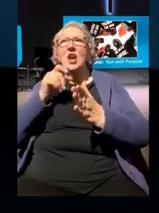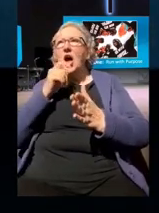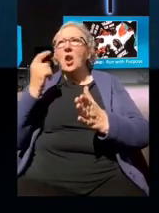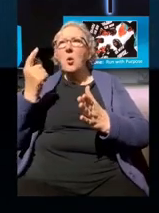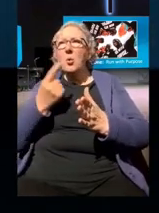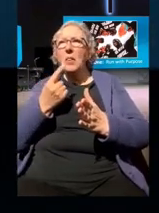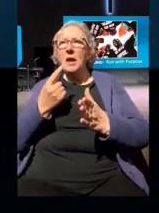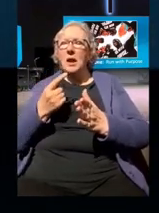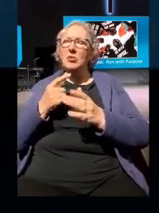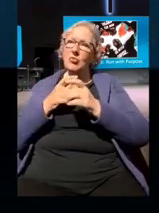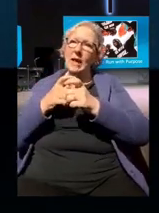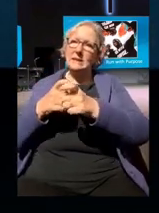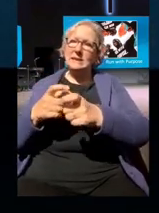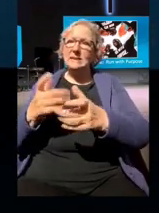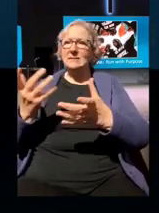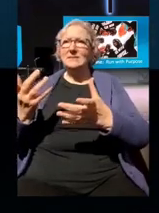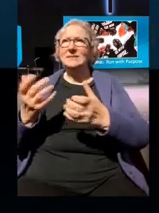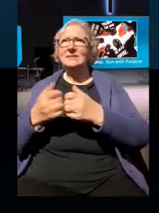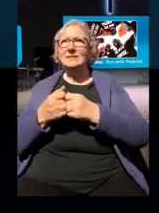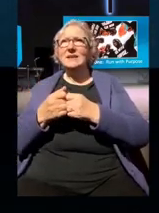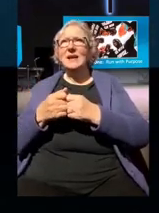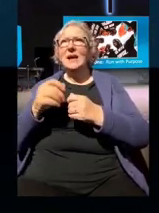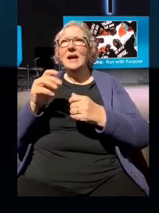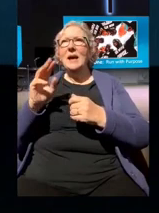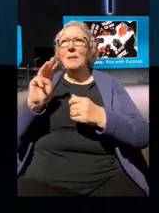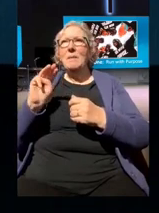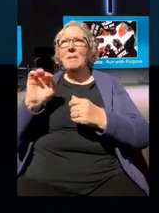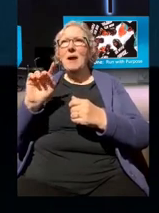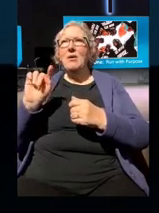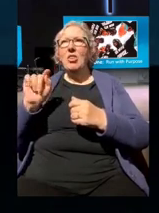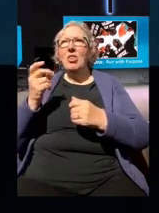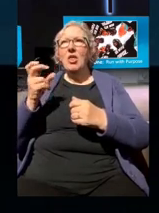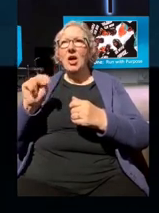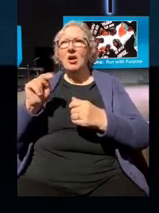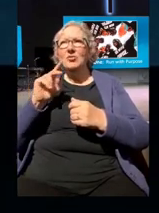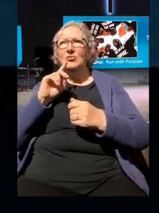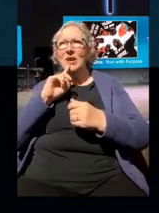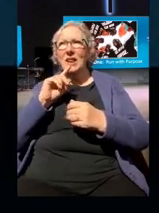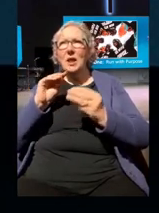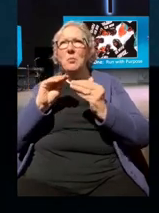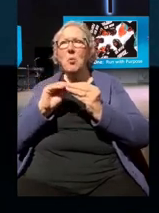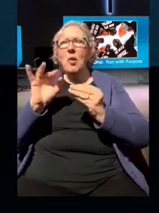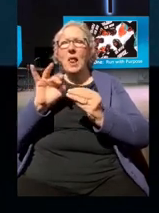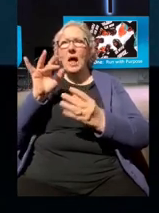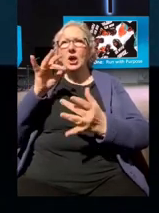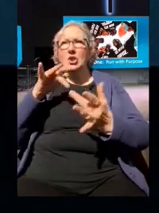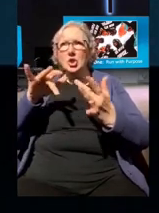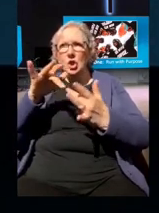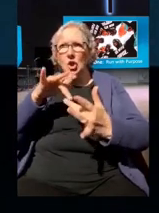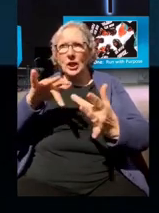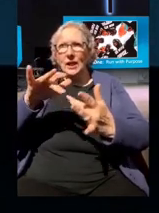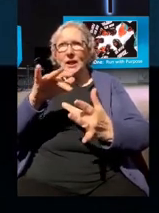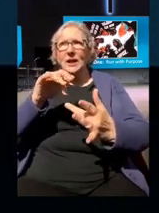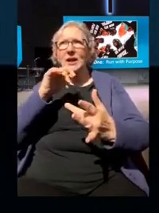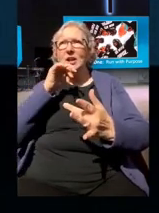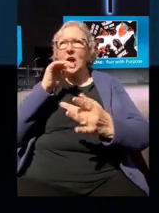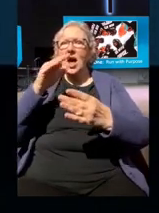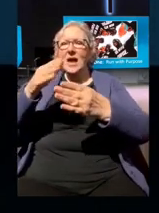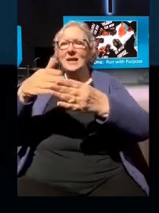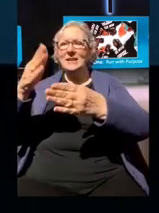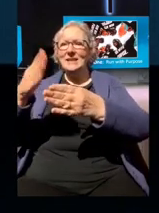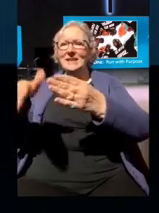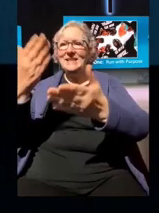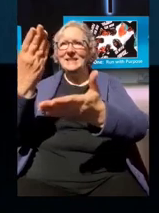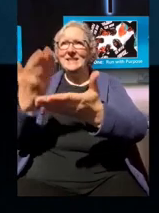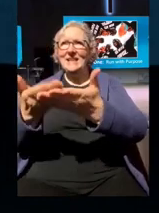itself. Because a marathon is really more of a journey than a destination. And it's a